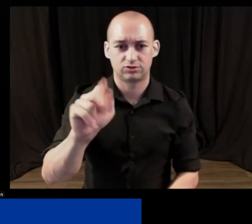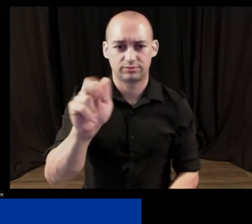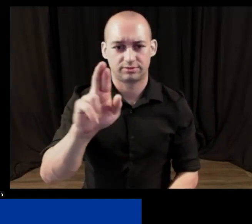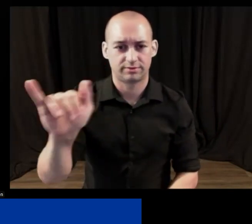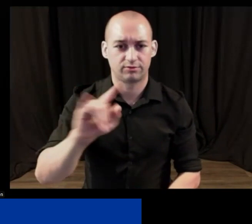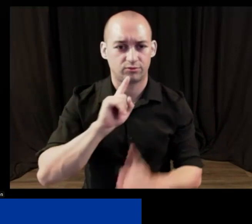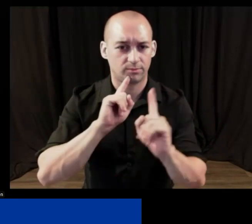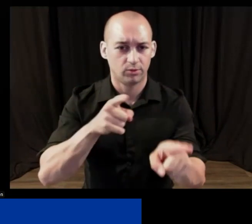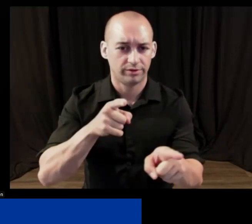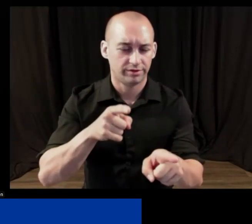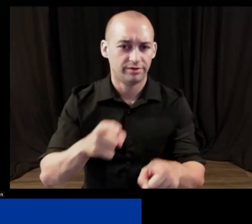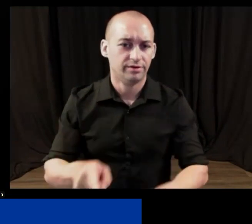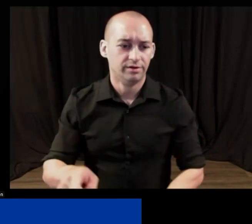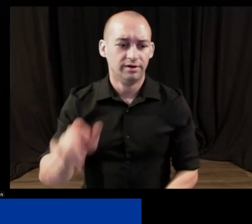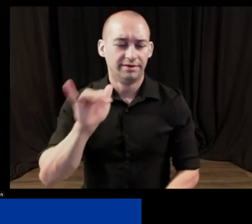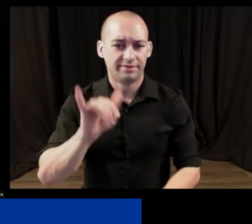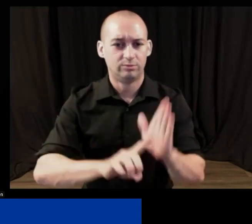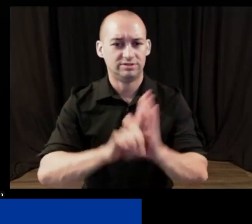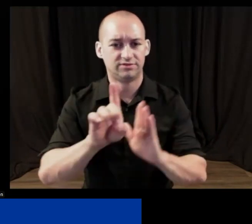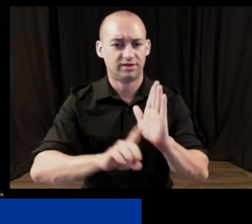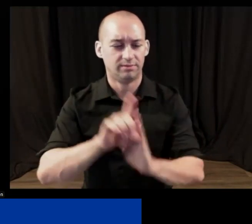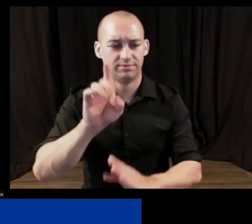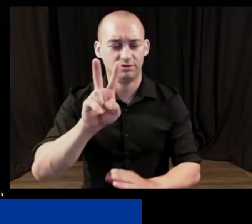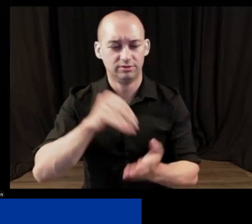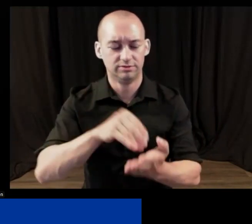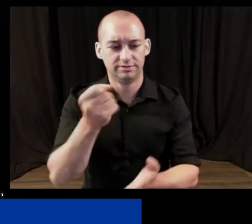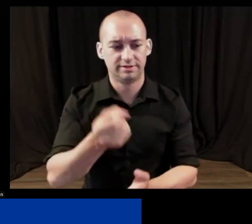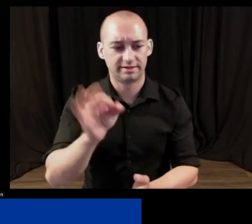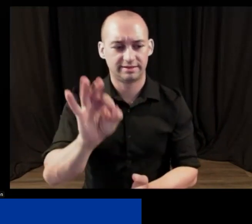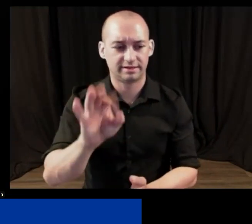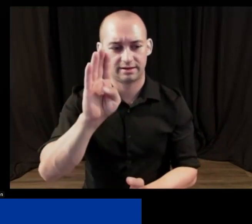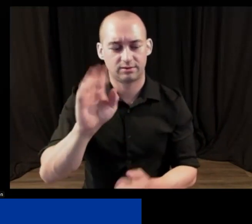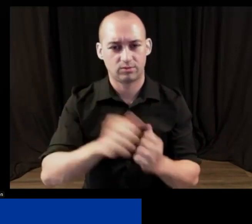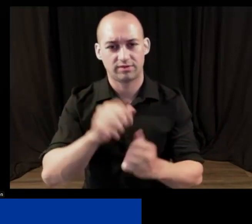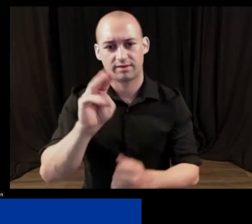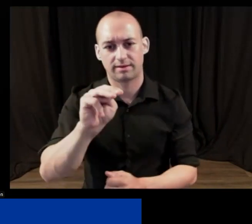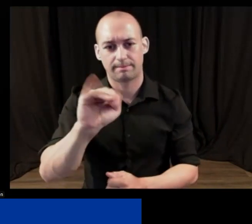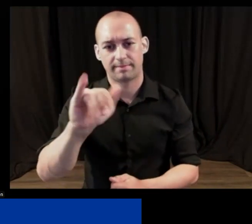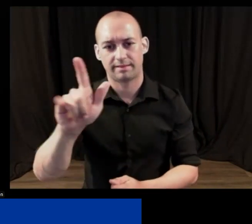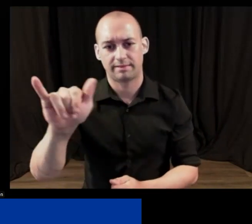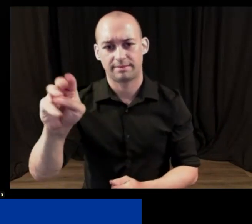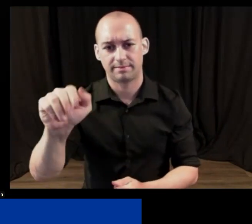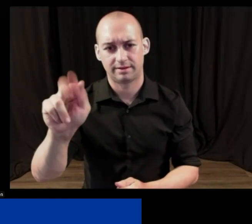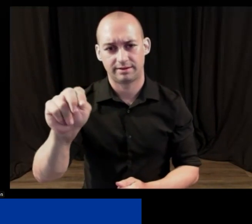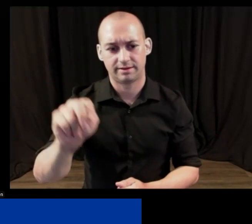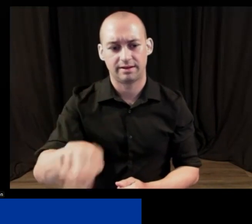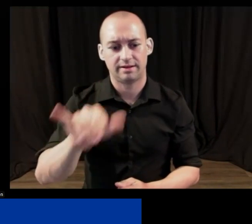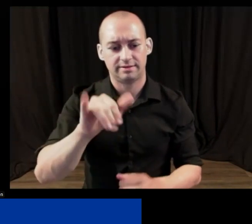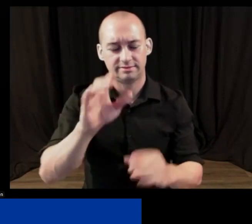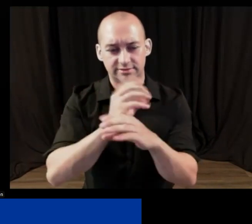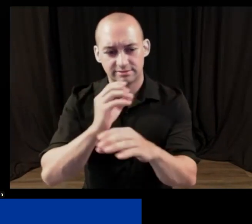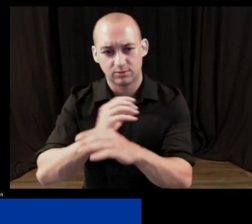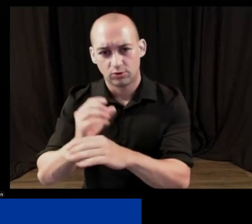report that was developed in 2019 with Milliman on the exploring of